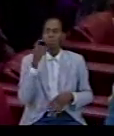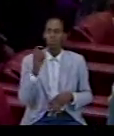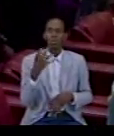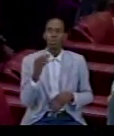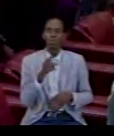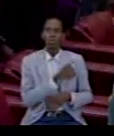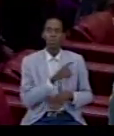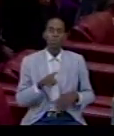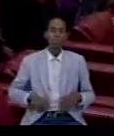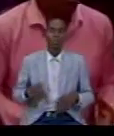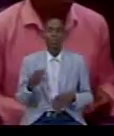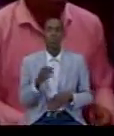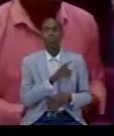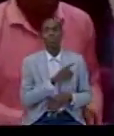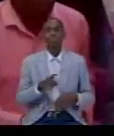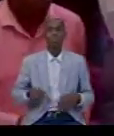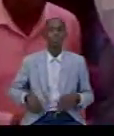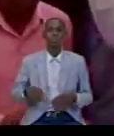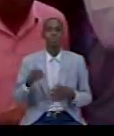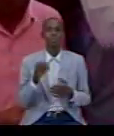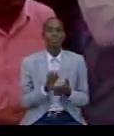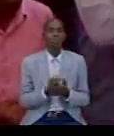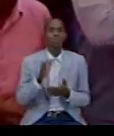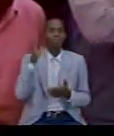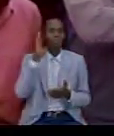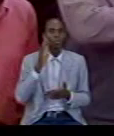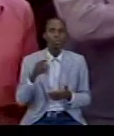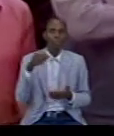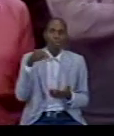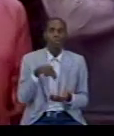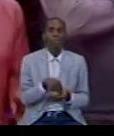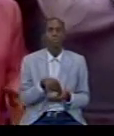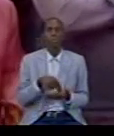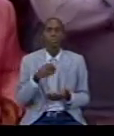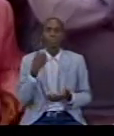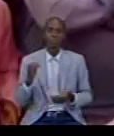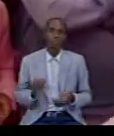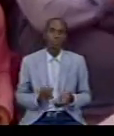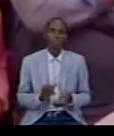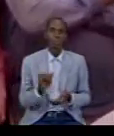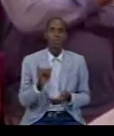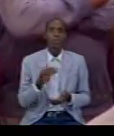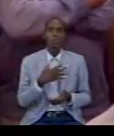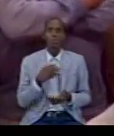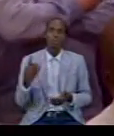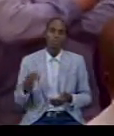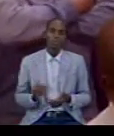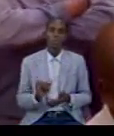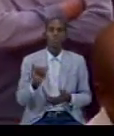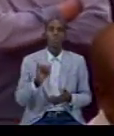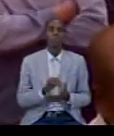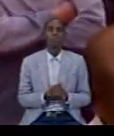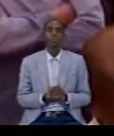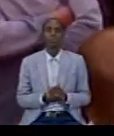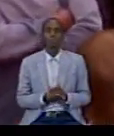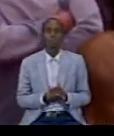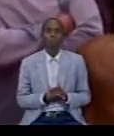the Lord of Lords, that will stand forever and ever.